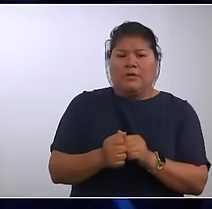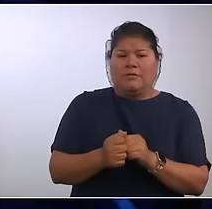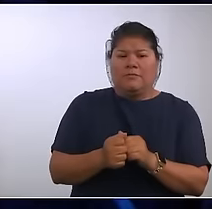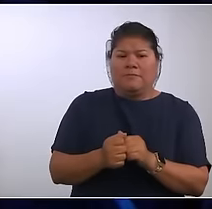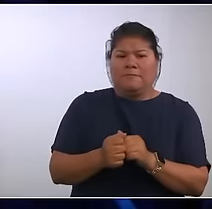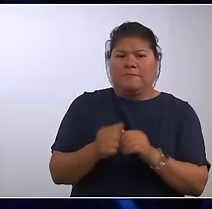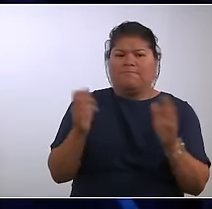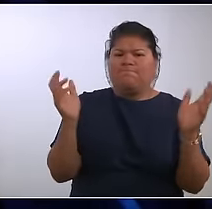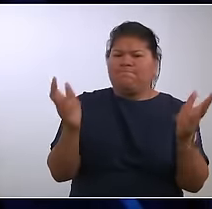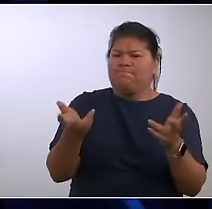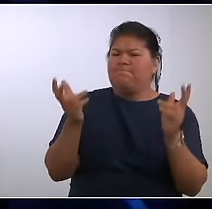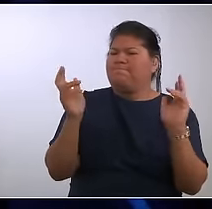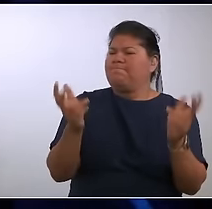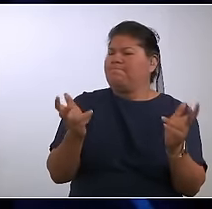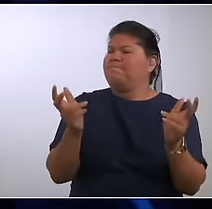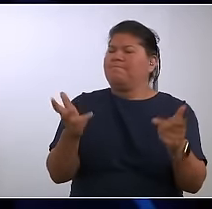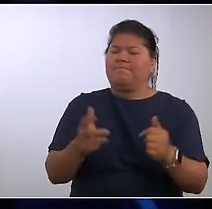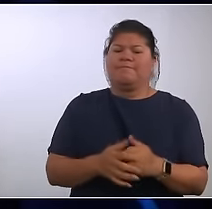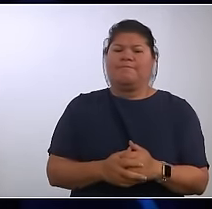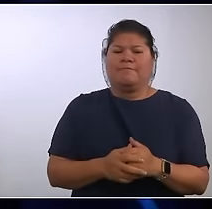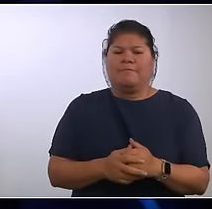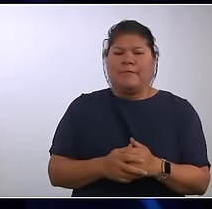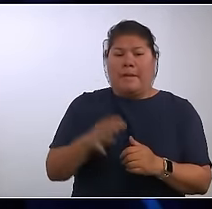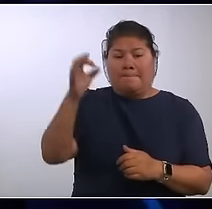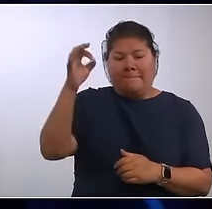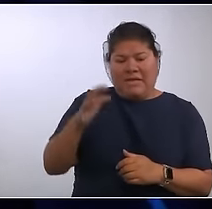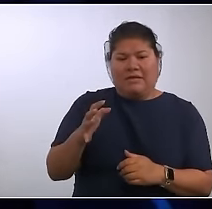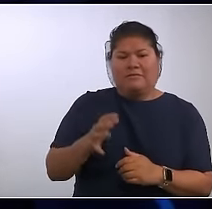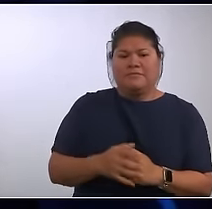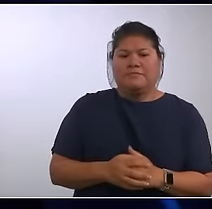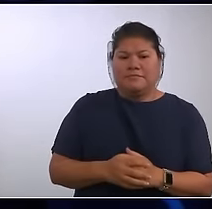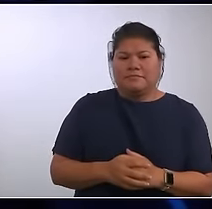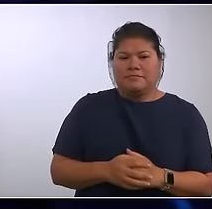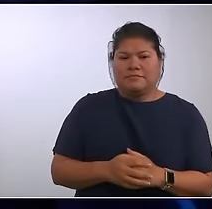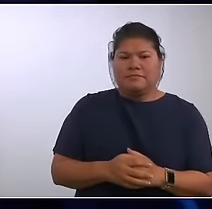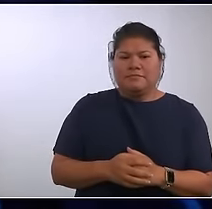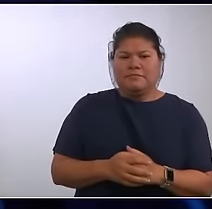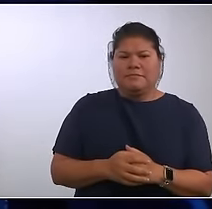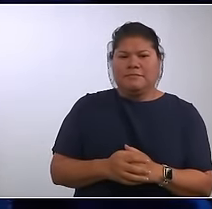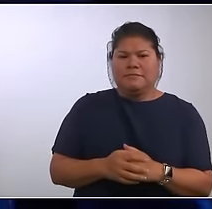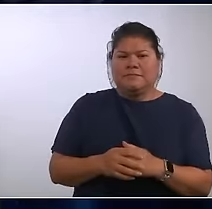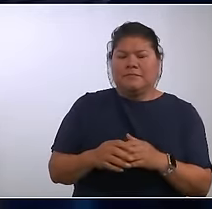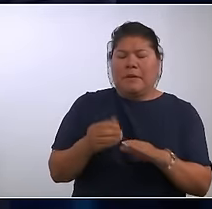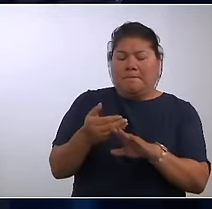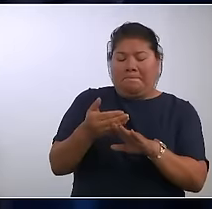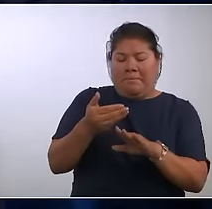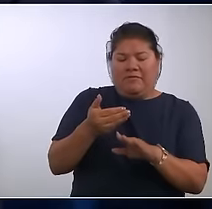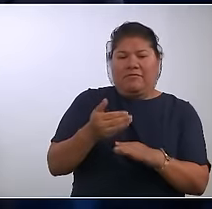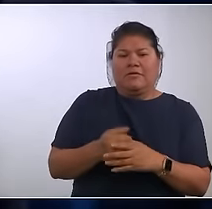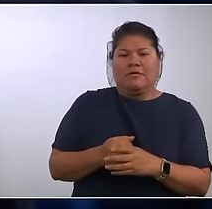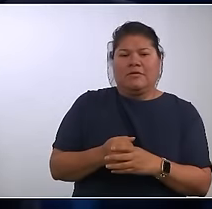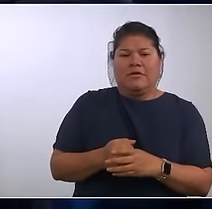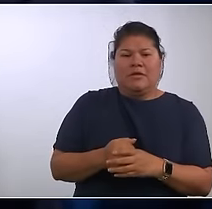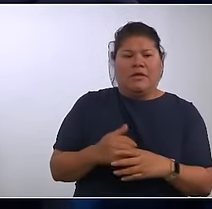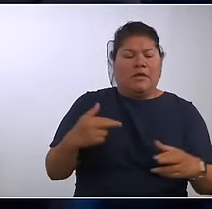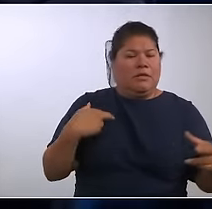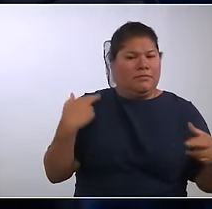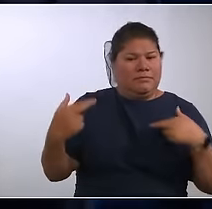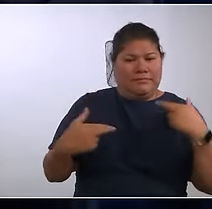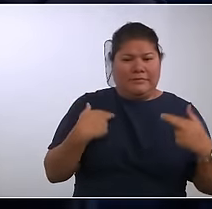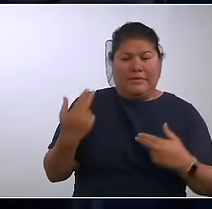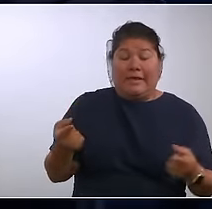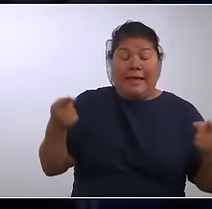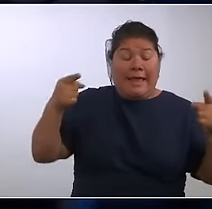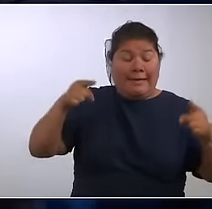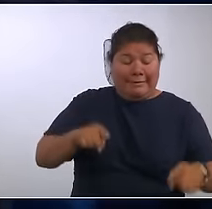mis pláticas, in my talks, pastorales, my pastoral preliminarias, talks, preliminary, hay un avivamiento que